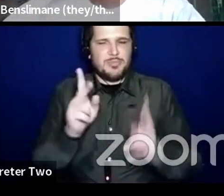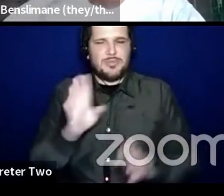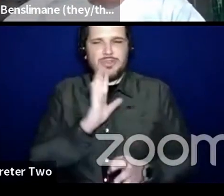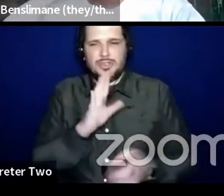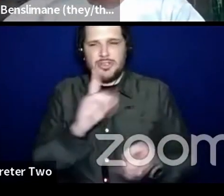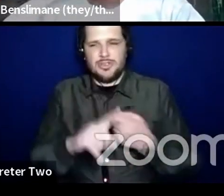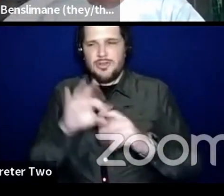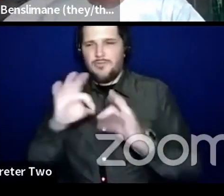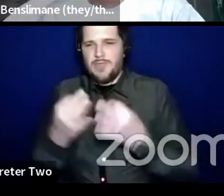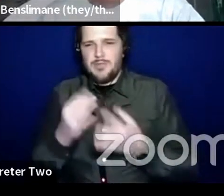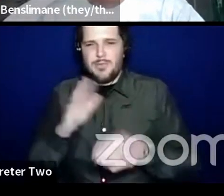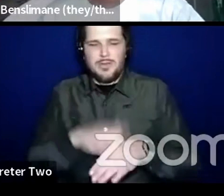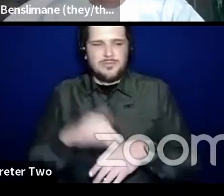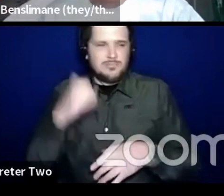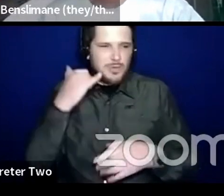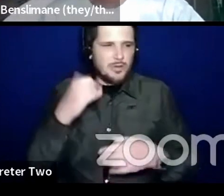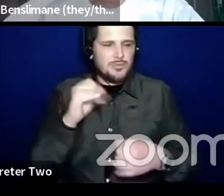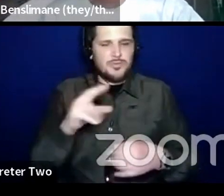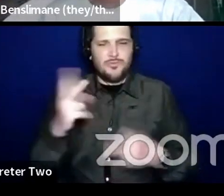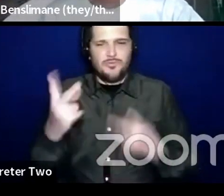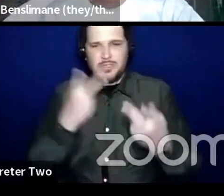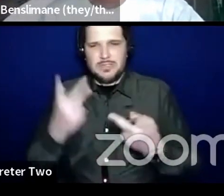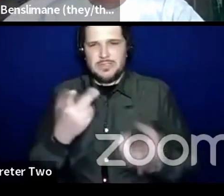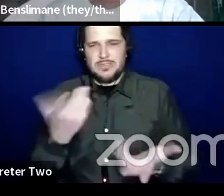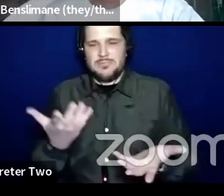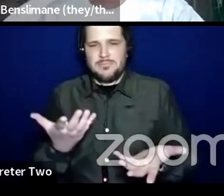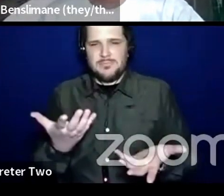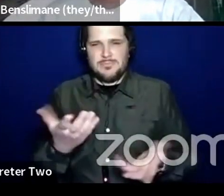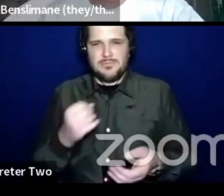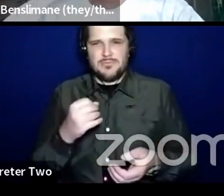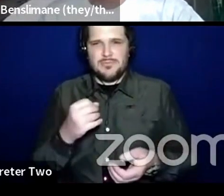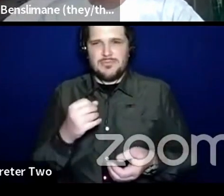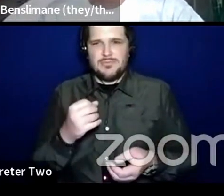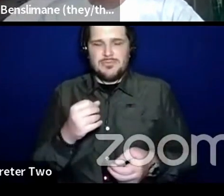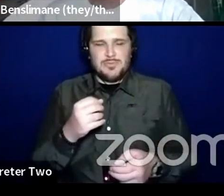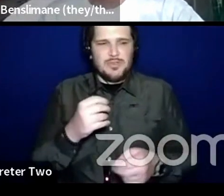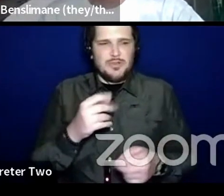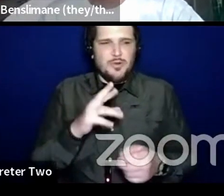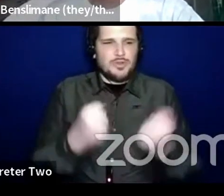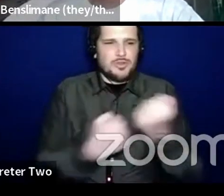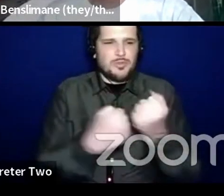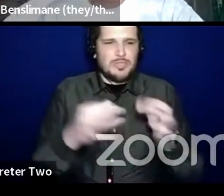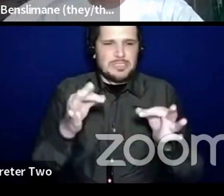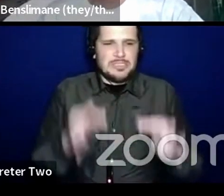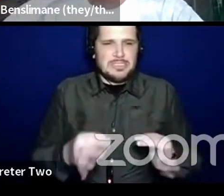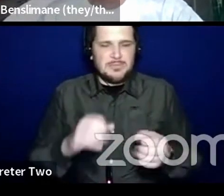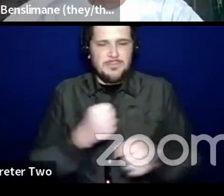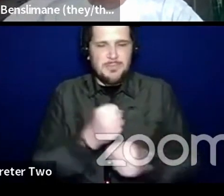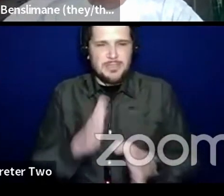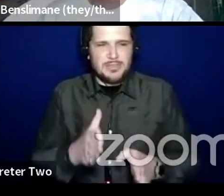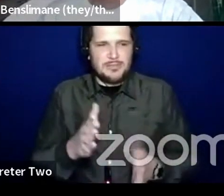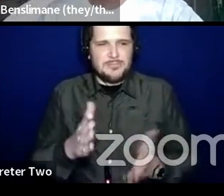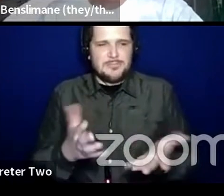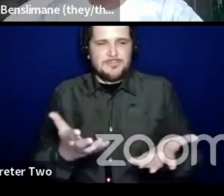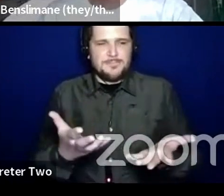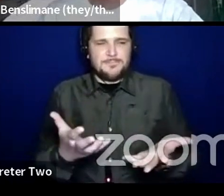members or care providers or supported decision makers, or the ways in